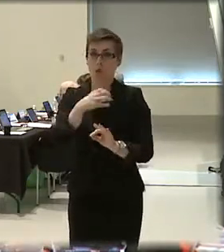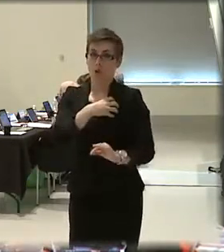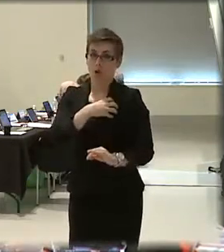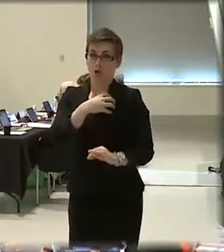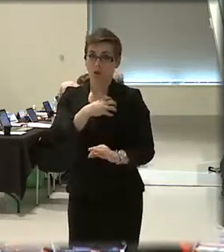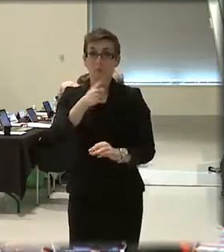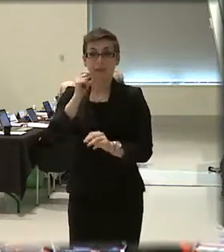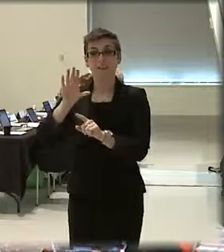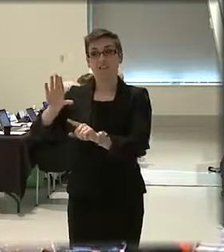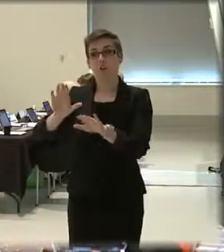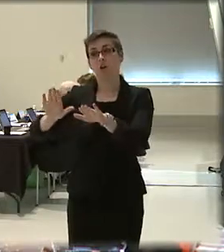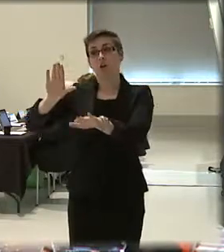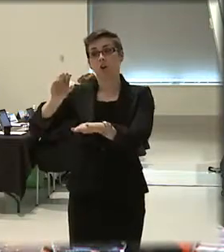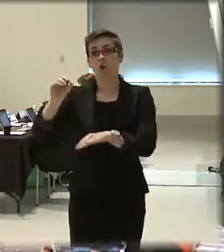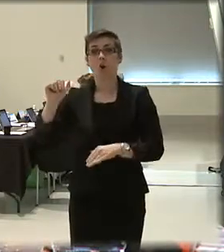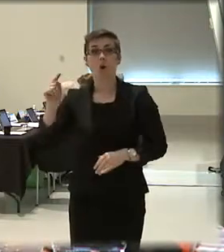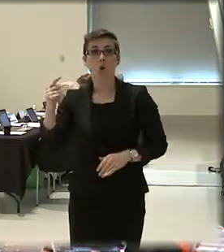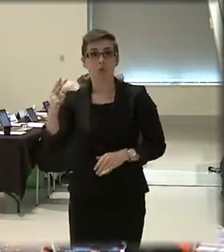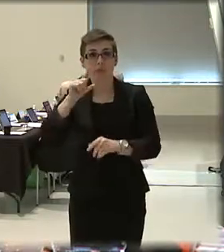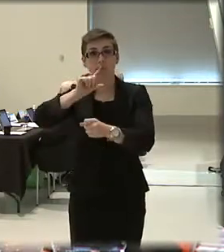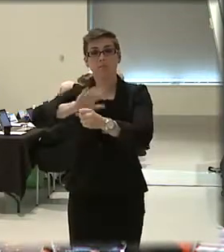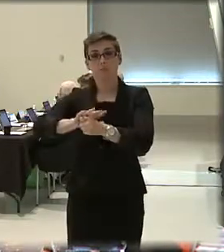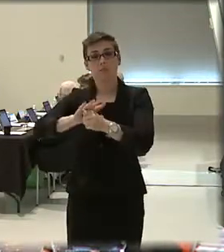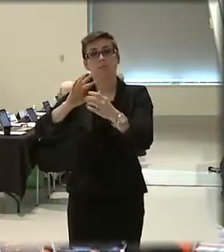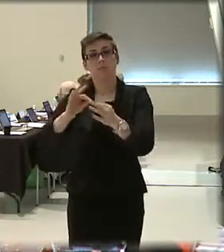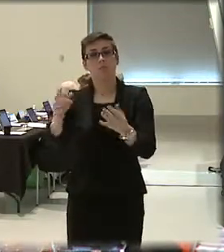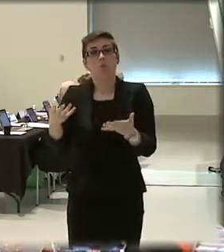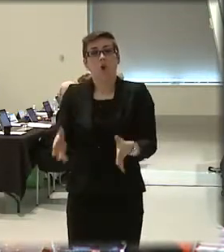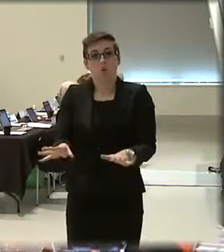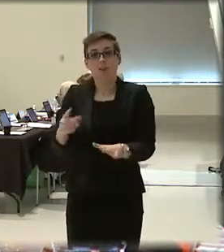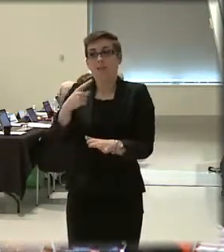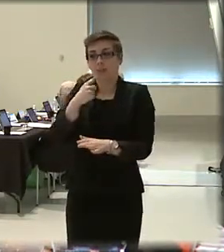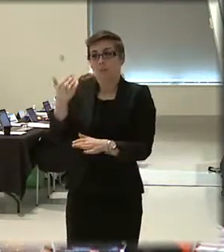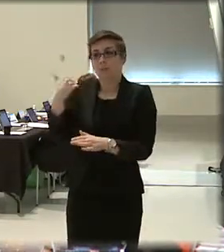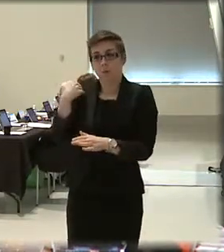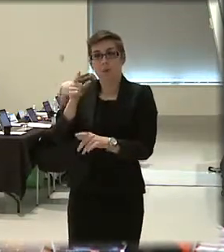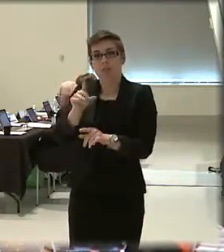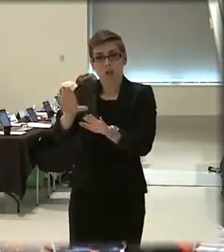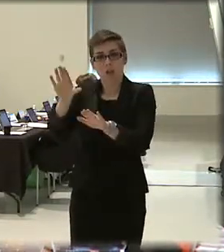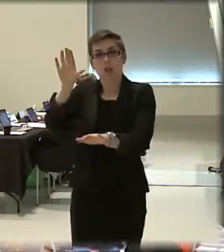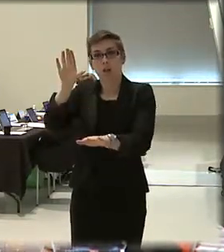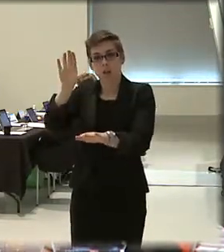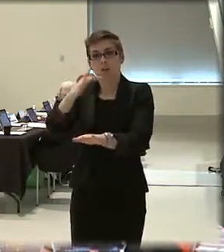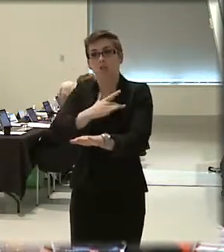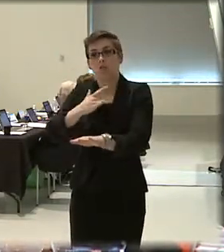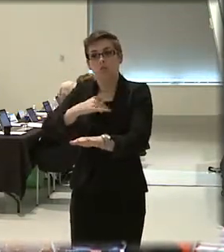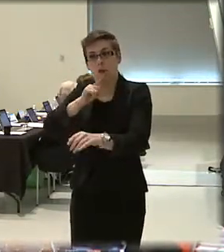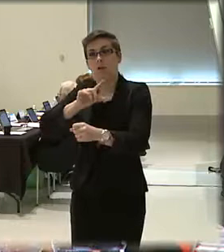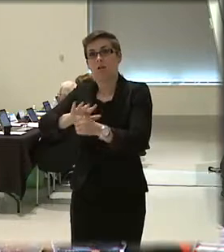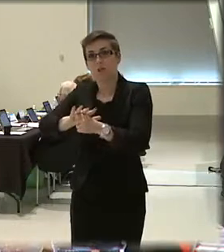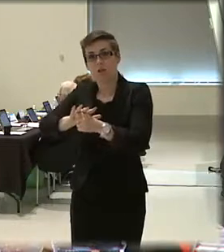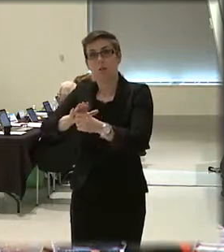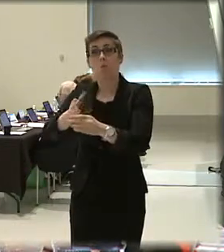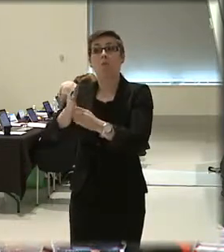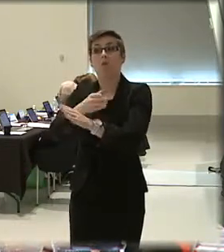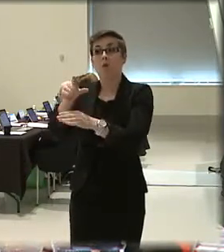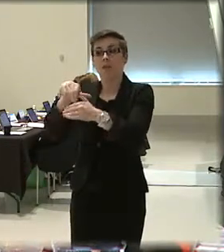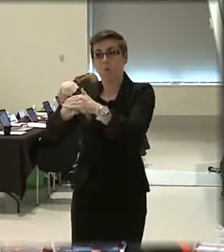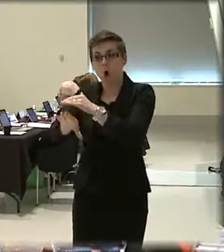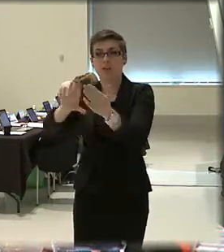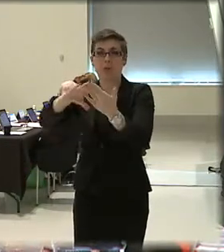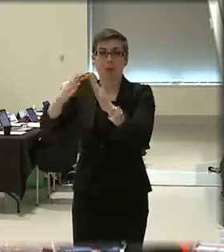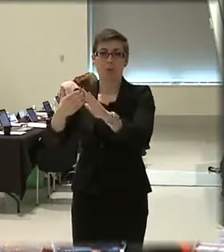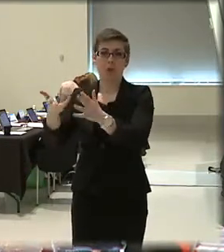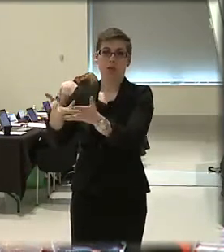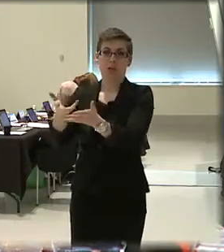oath that has already been referred to by you as being sworn before law enforcement walks into a community. So my question is